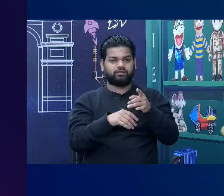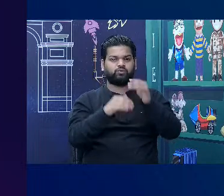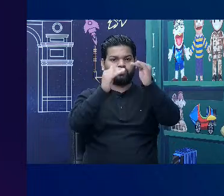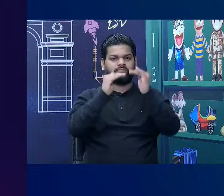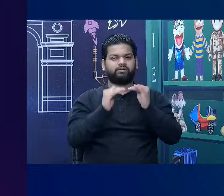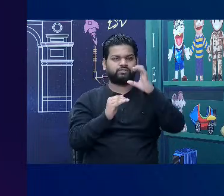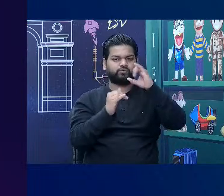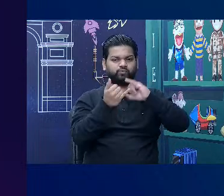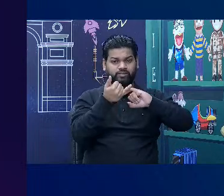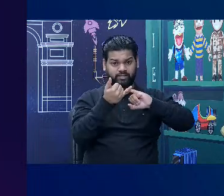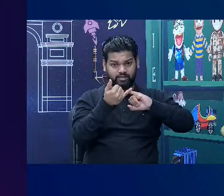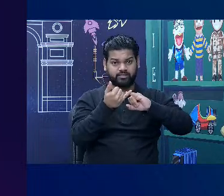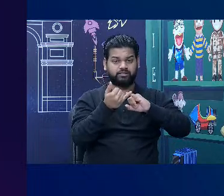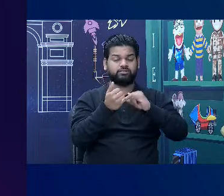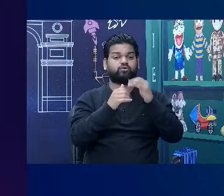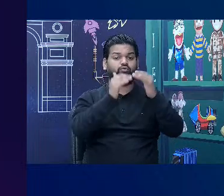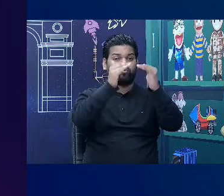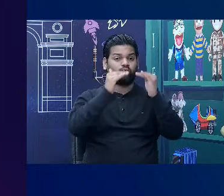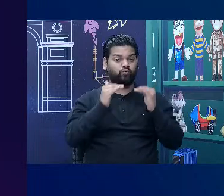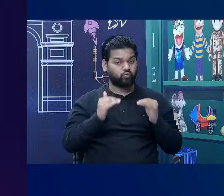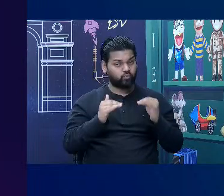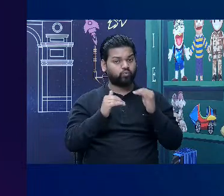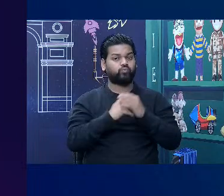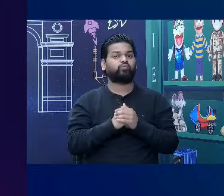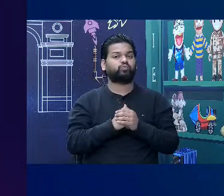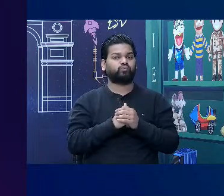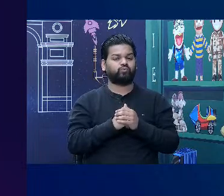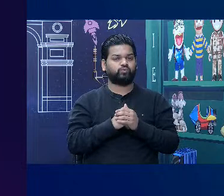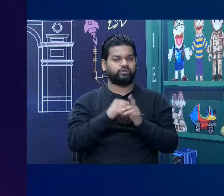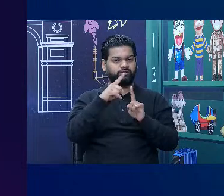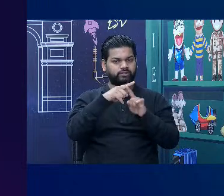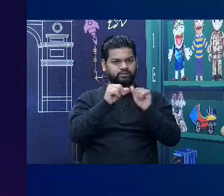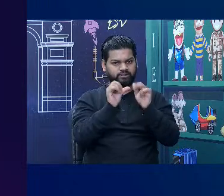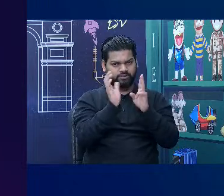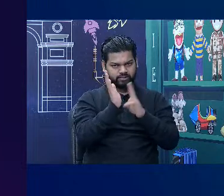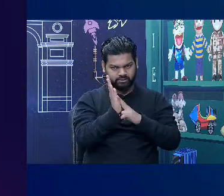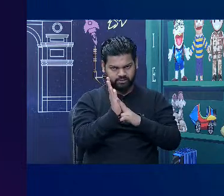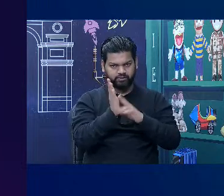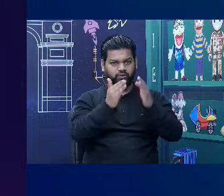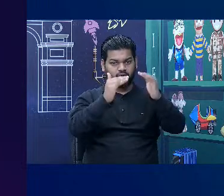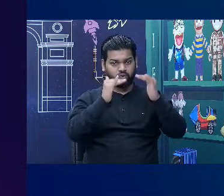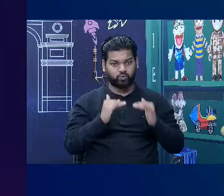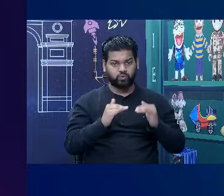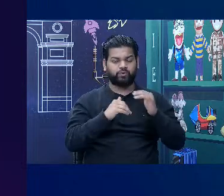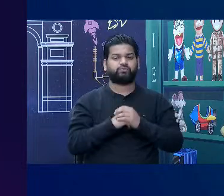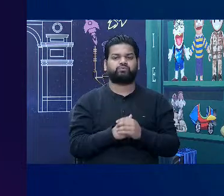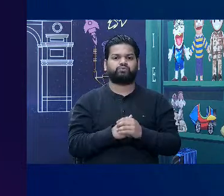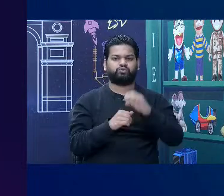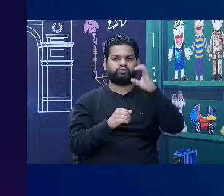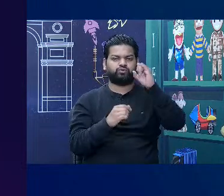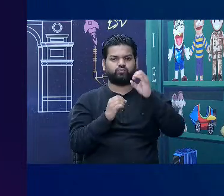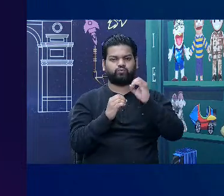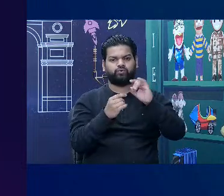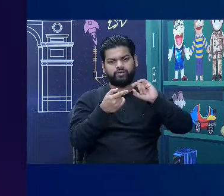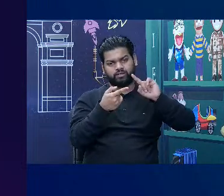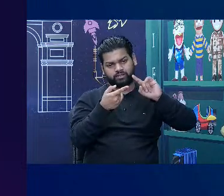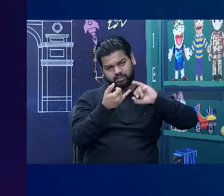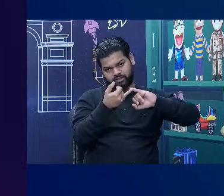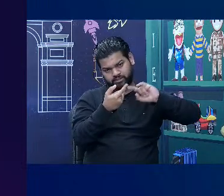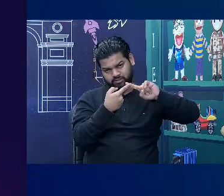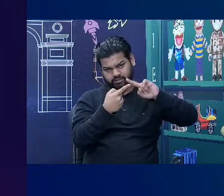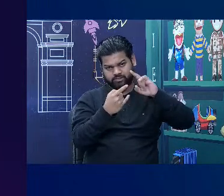corresponding ratios, namely cosec theta, sec theta and cotangent theta. Let us understand